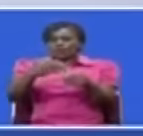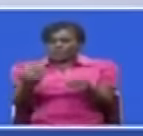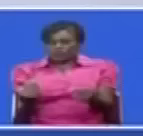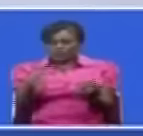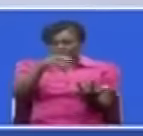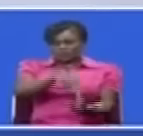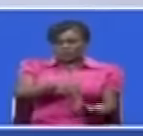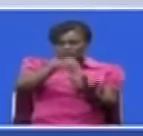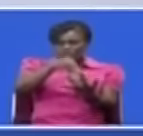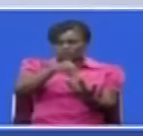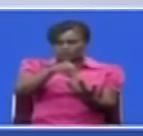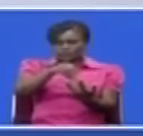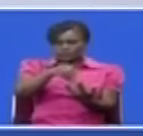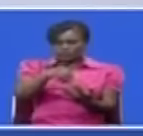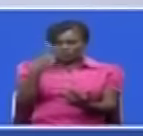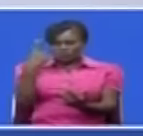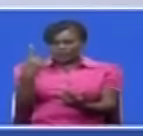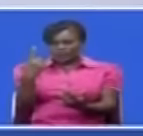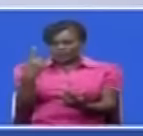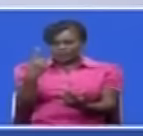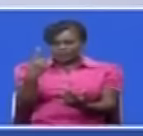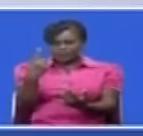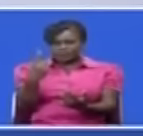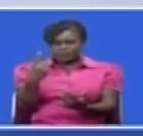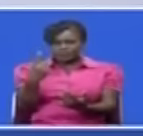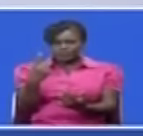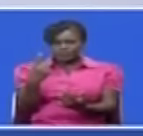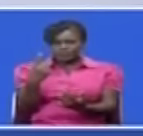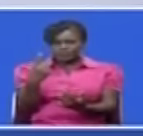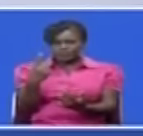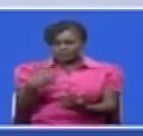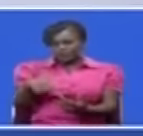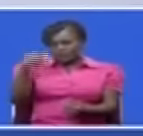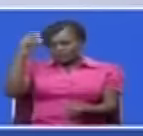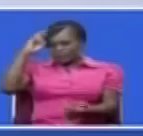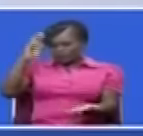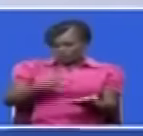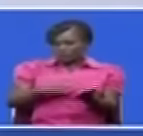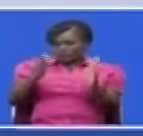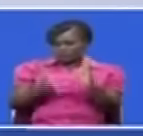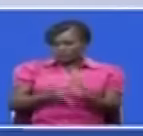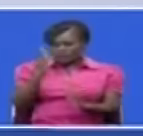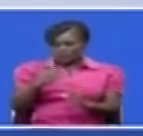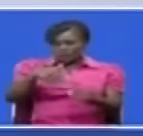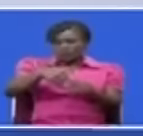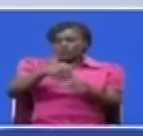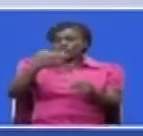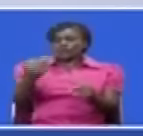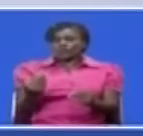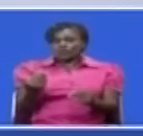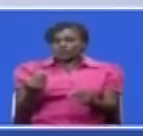where a particular contingent plays such a key role like KDF, we would notice immediately that troop withdrawals are